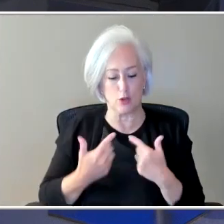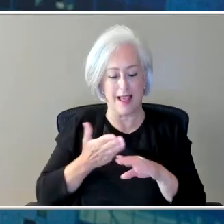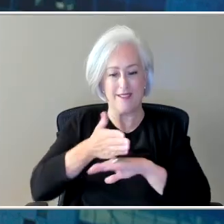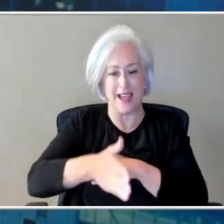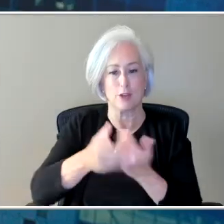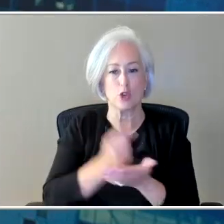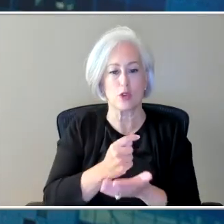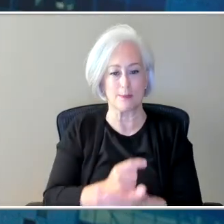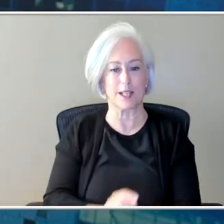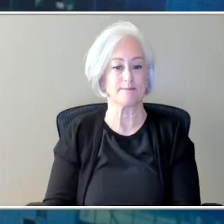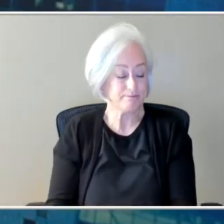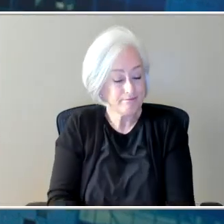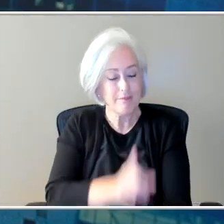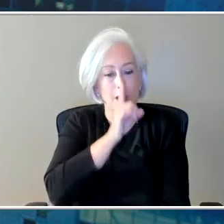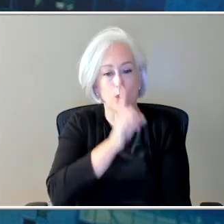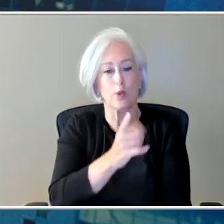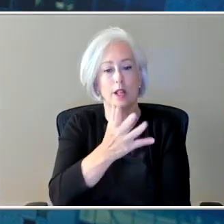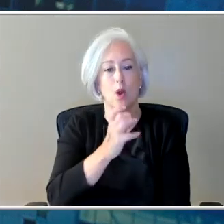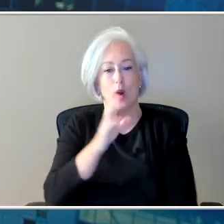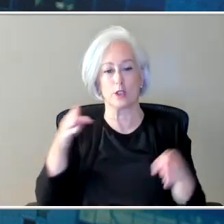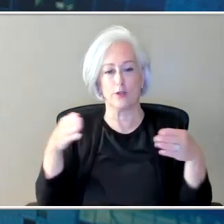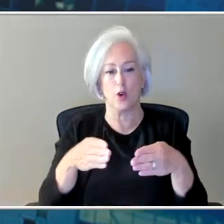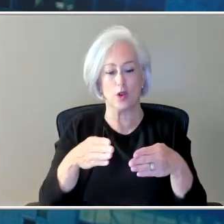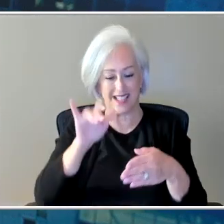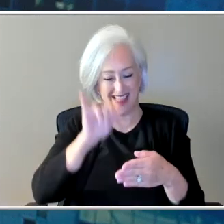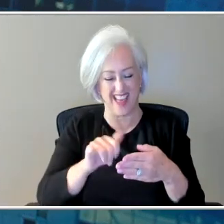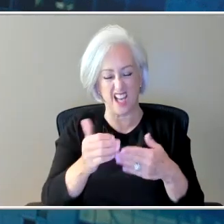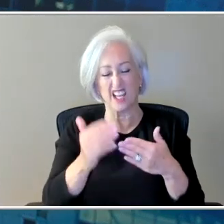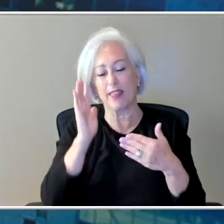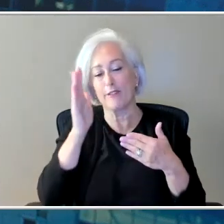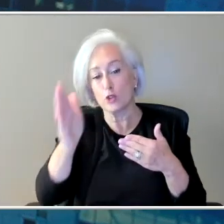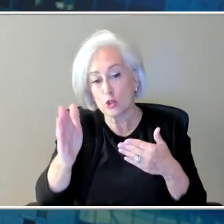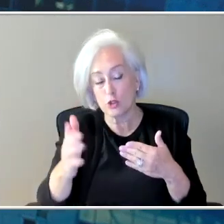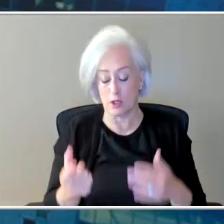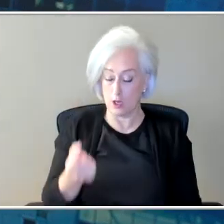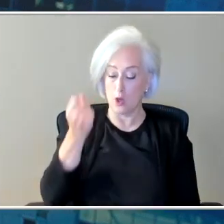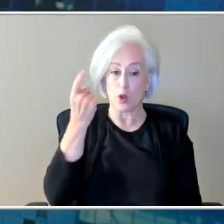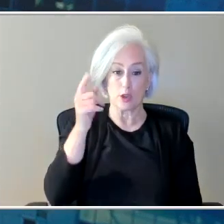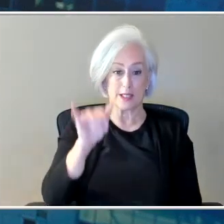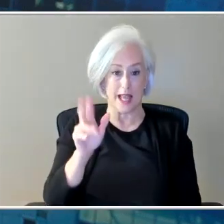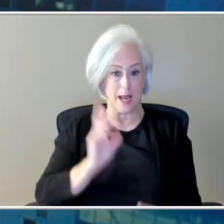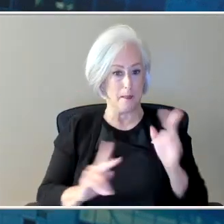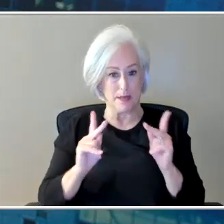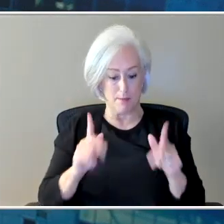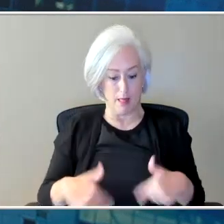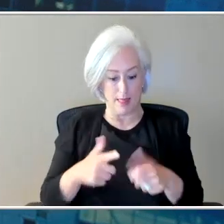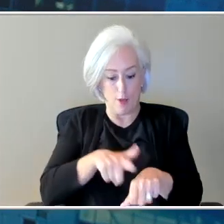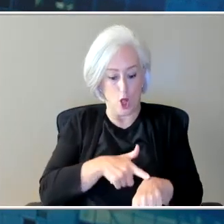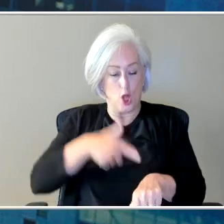we really want to focus in on in the coming years. We understand that, people are living longer with cancer,